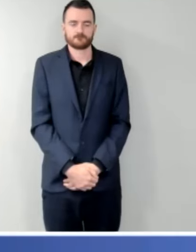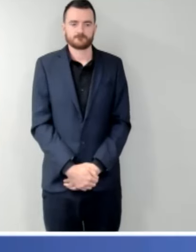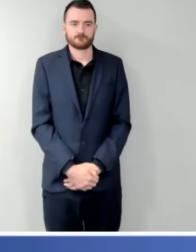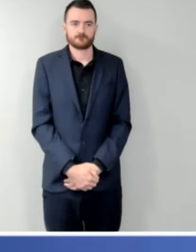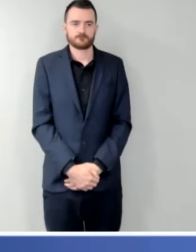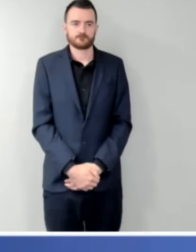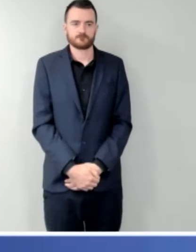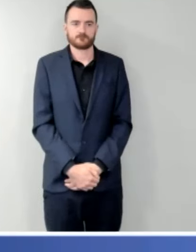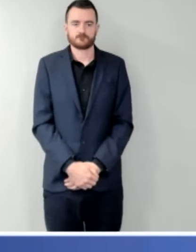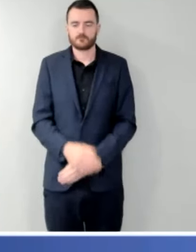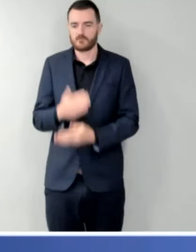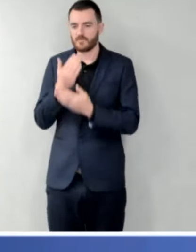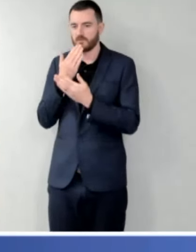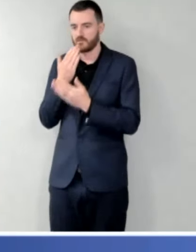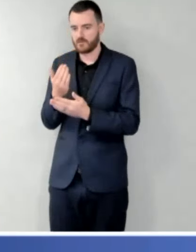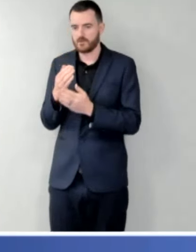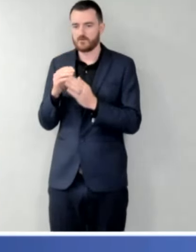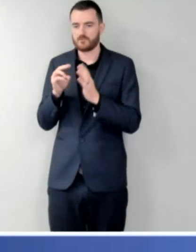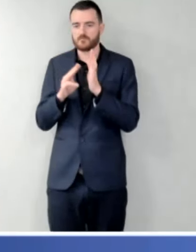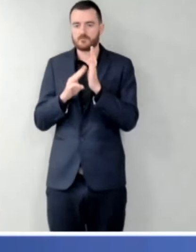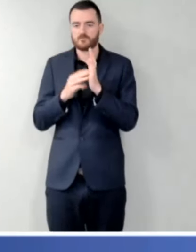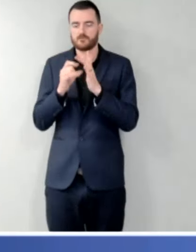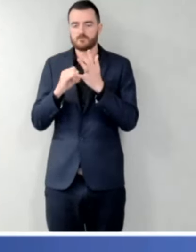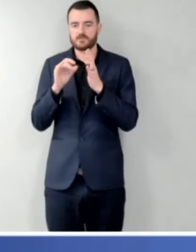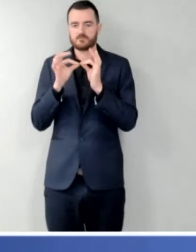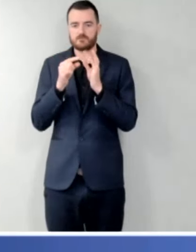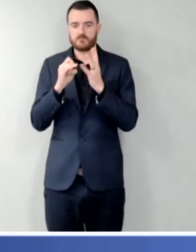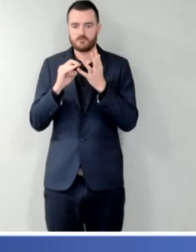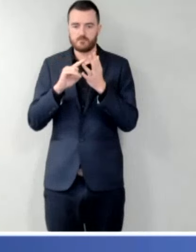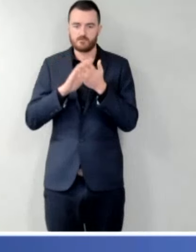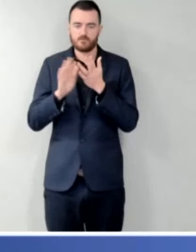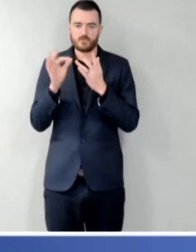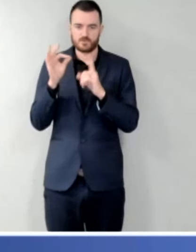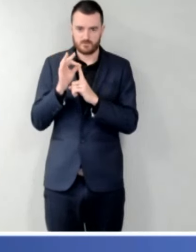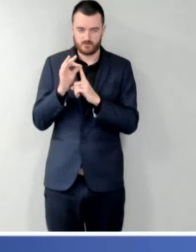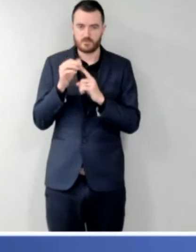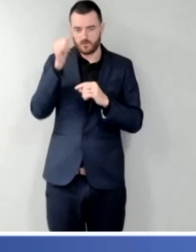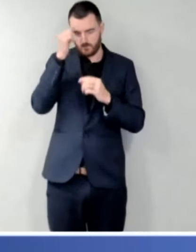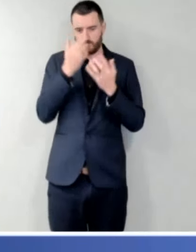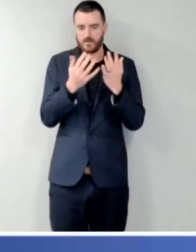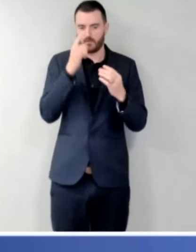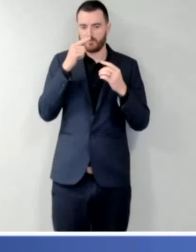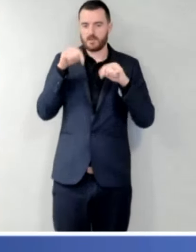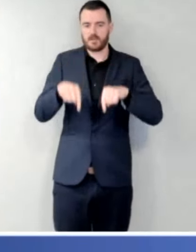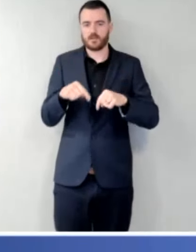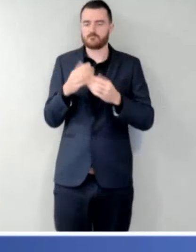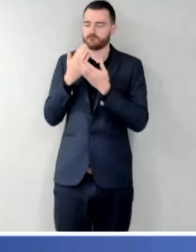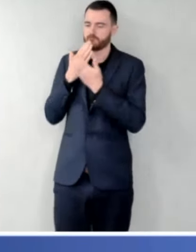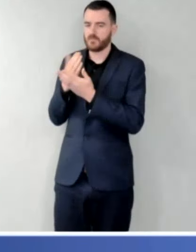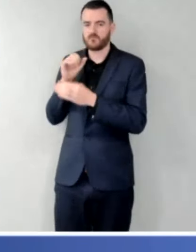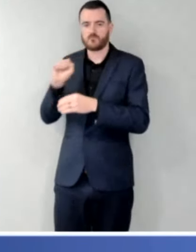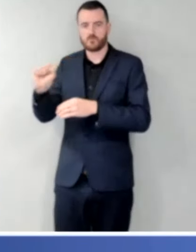Thank you, Ms. Bishop, for your reflections, and I know many people here today are grateful for your strong leadership at that time.